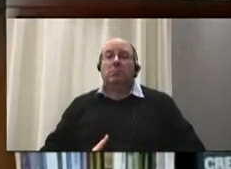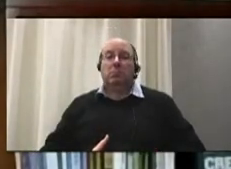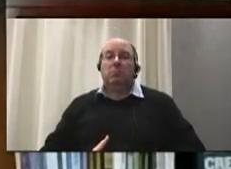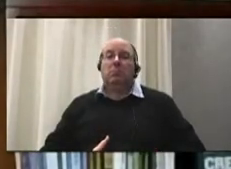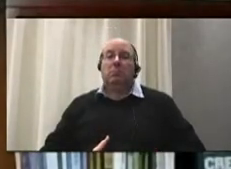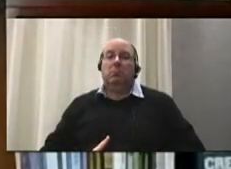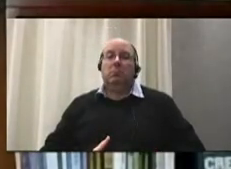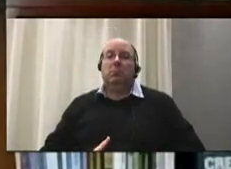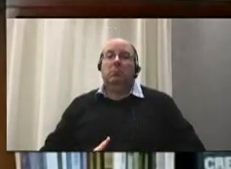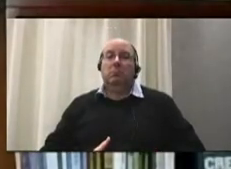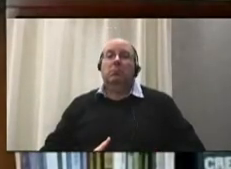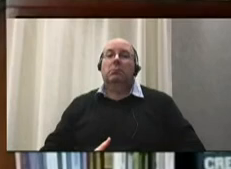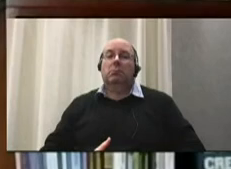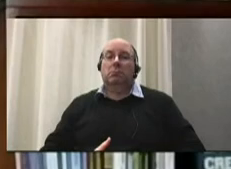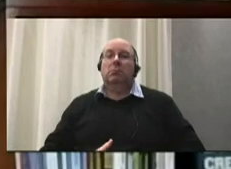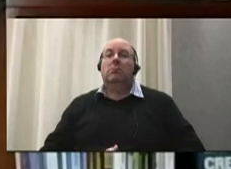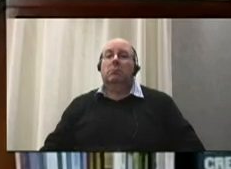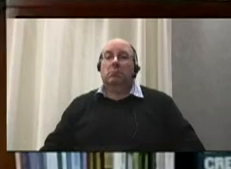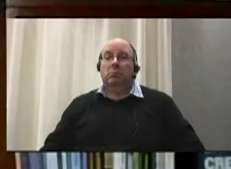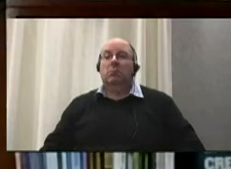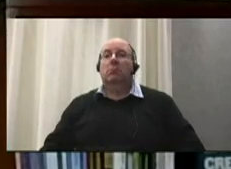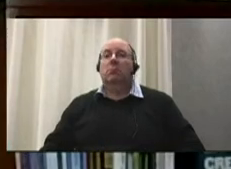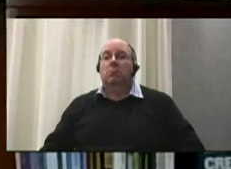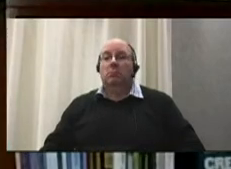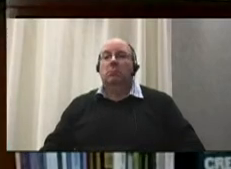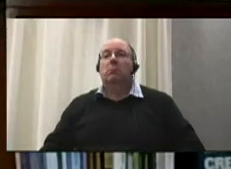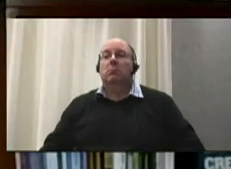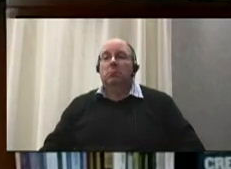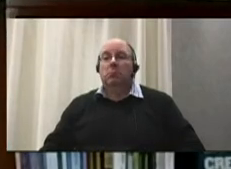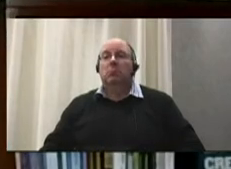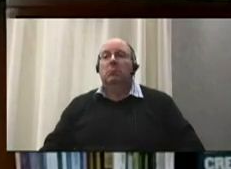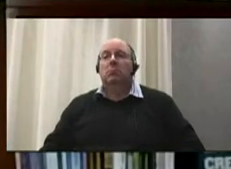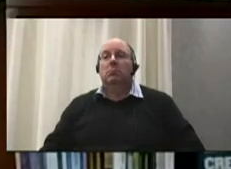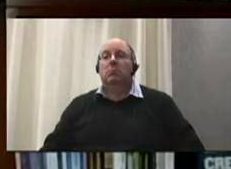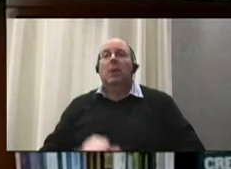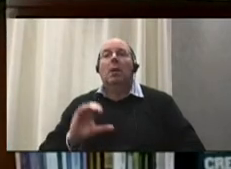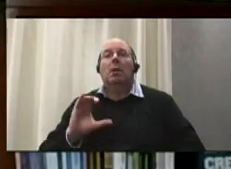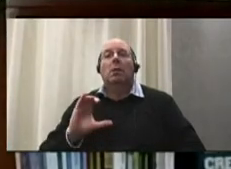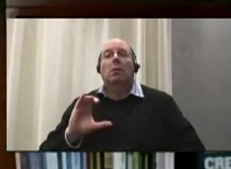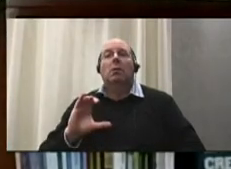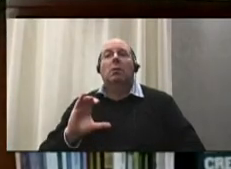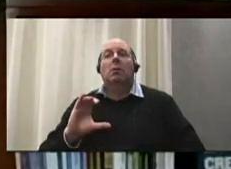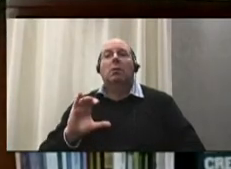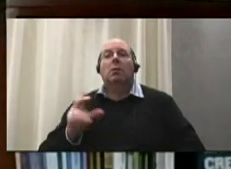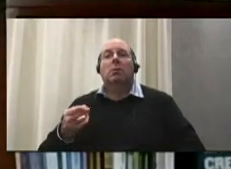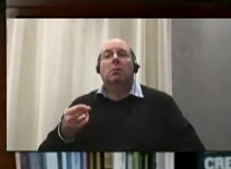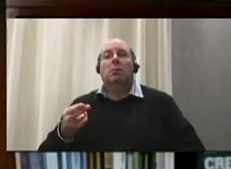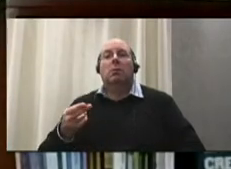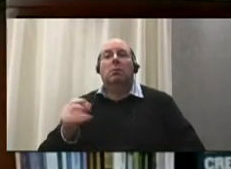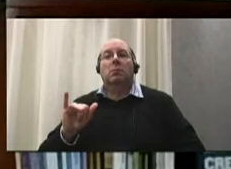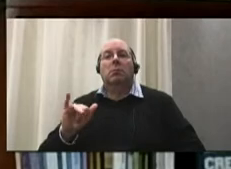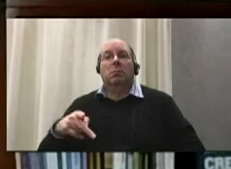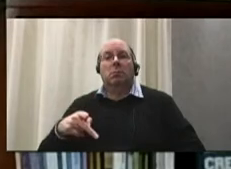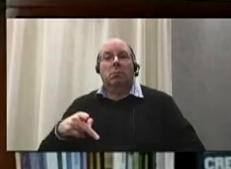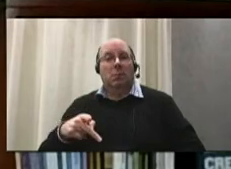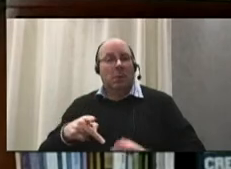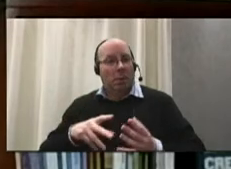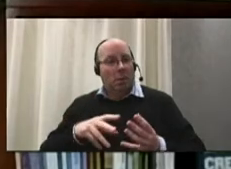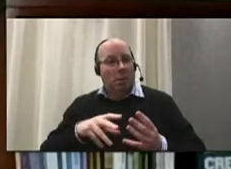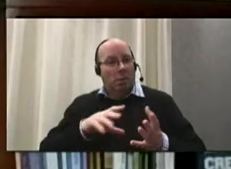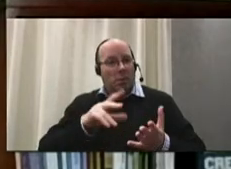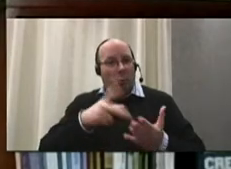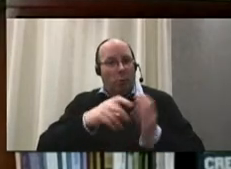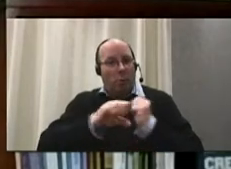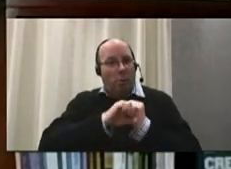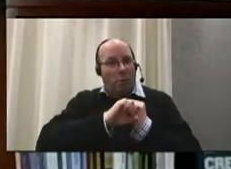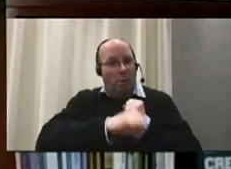that provide extra time for students and things like that. Those are programs that we haven't always embraced in Montgomery County, but we really need, there's lots of research